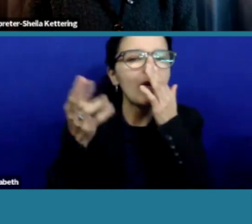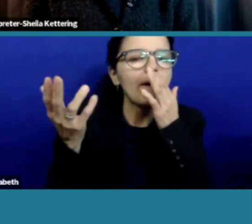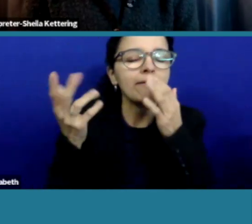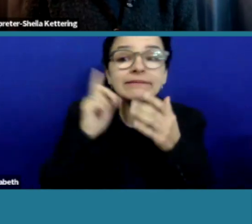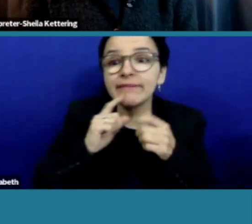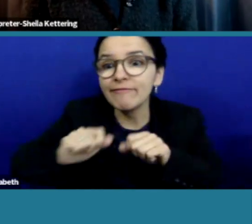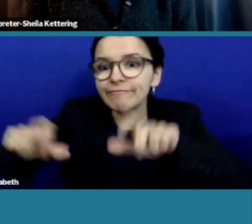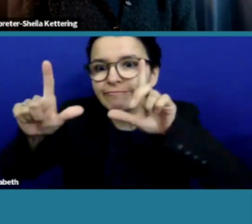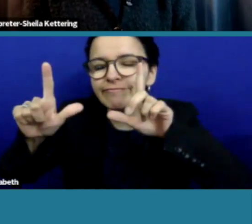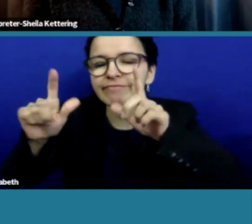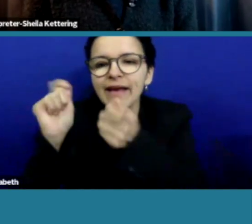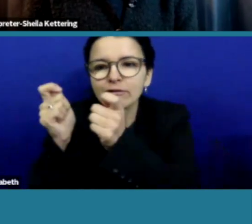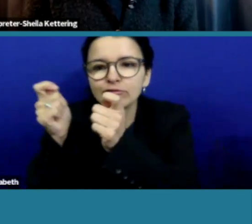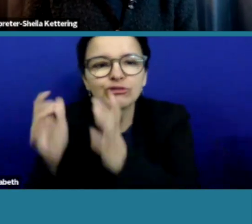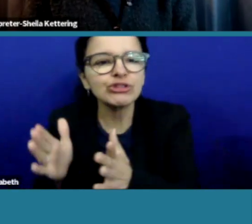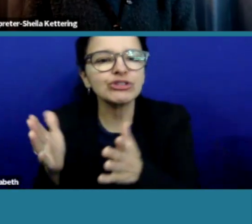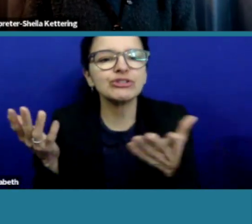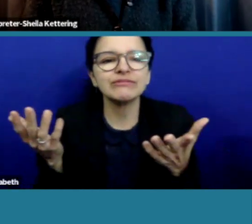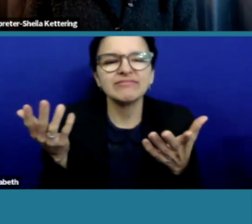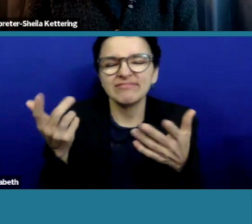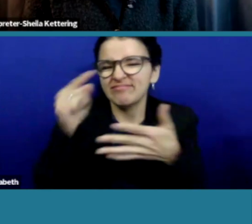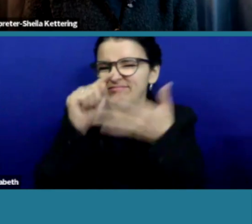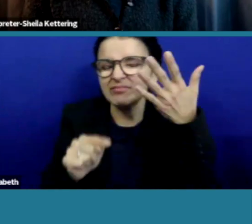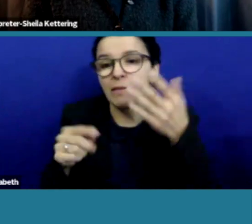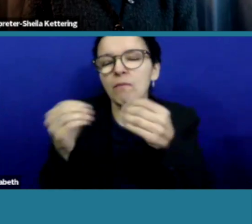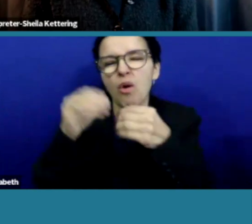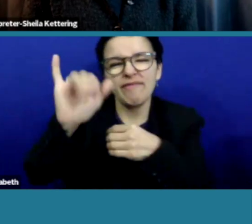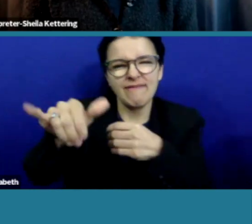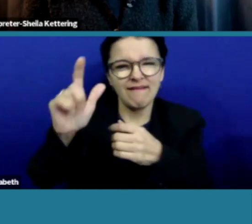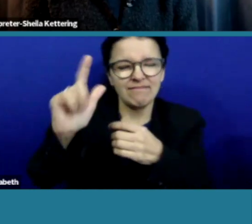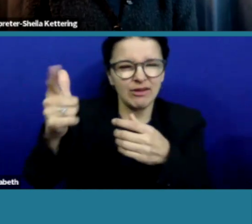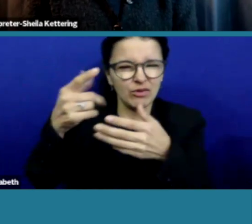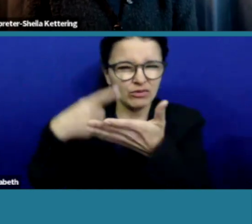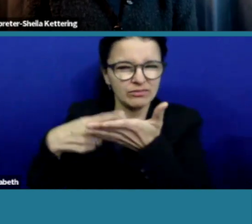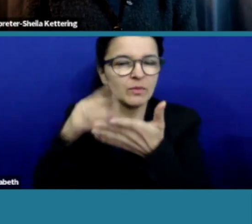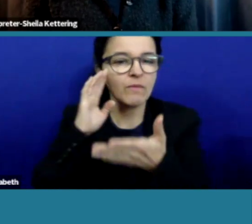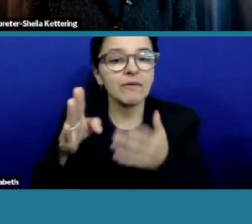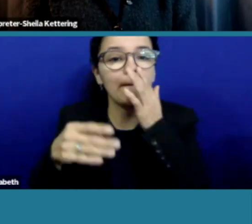and follow all of those things. We don't want those missing.